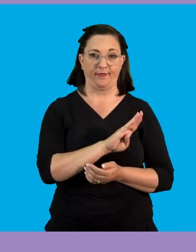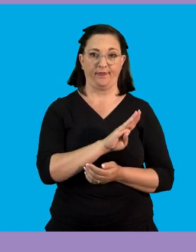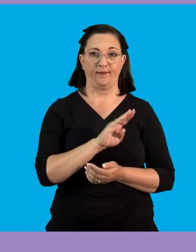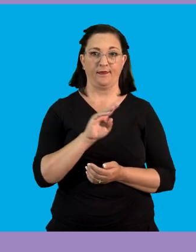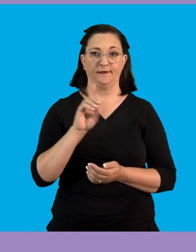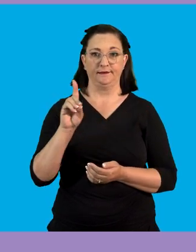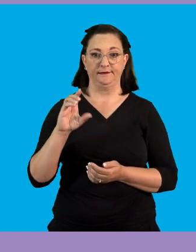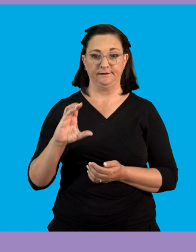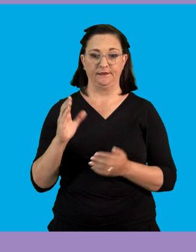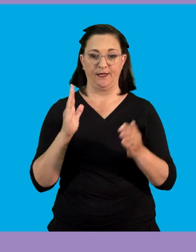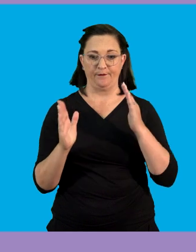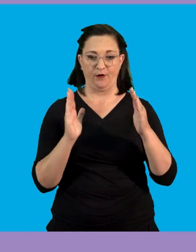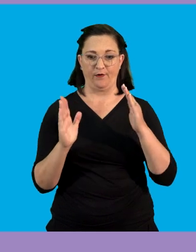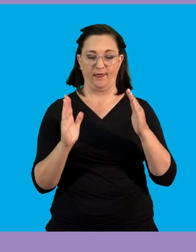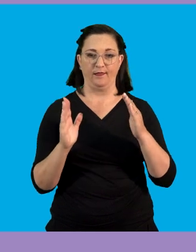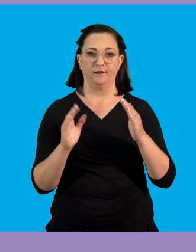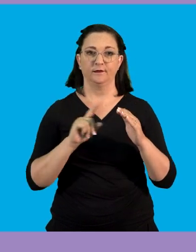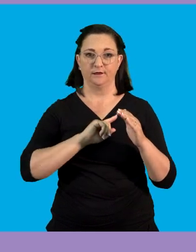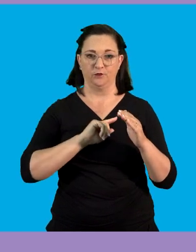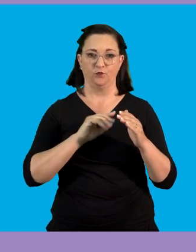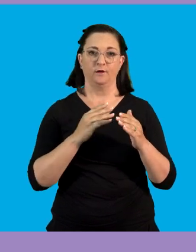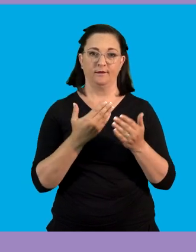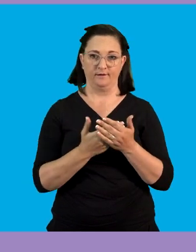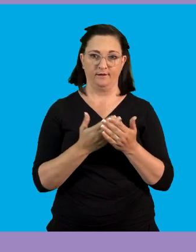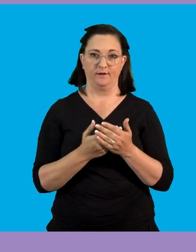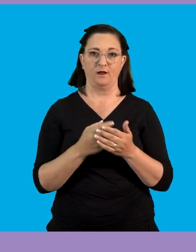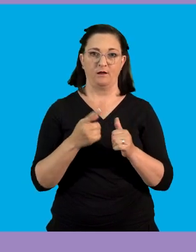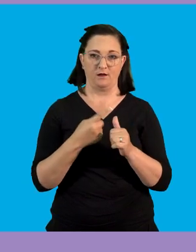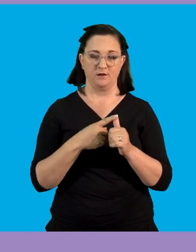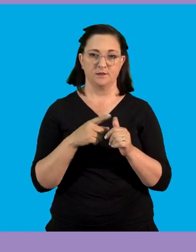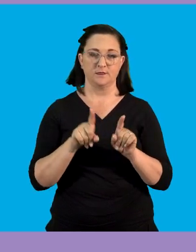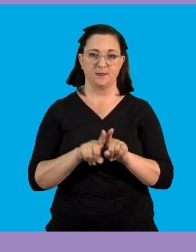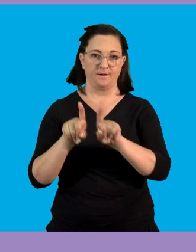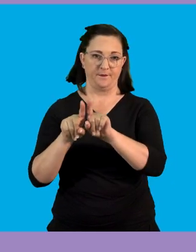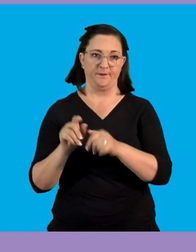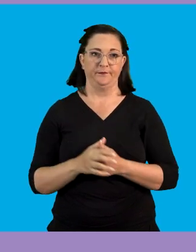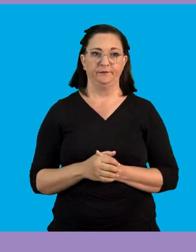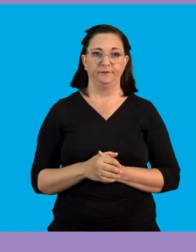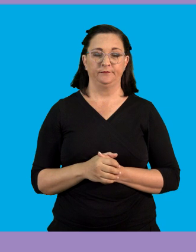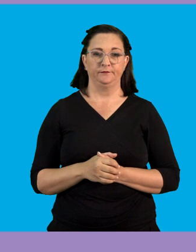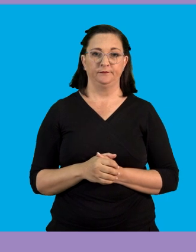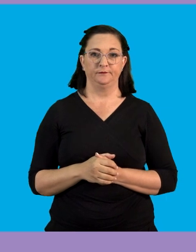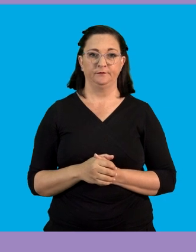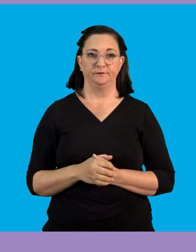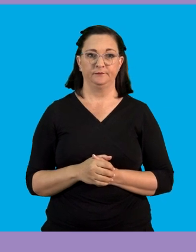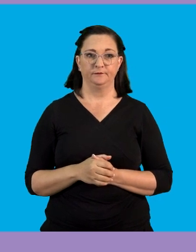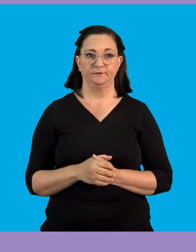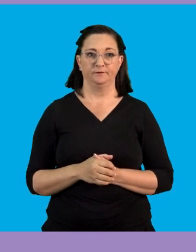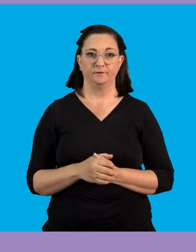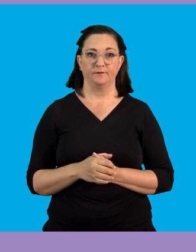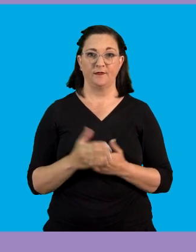BC. So that is why that angle equals to 42 degrees. Let's move on to the next